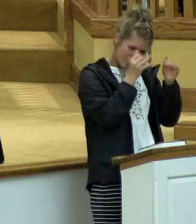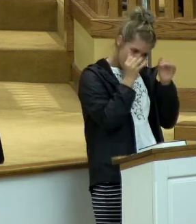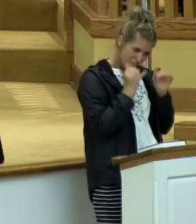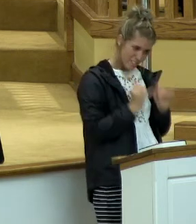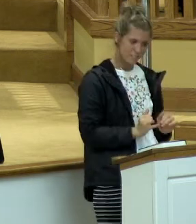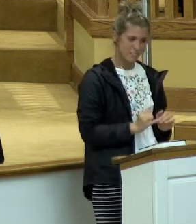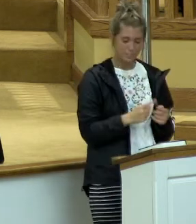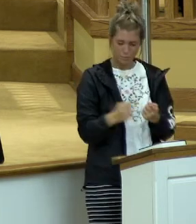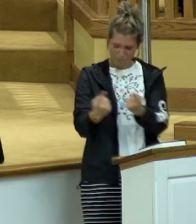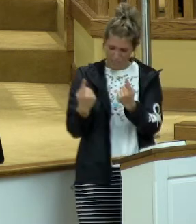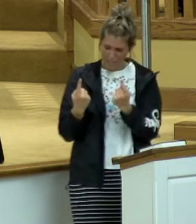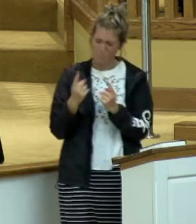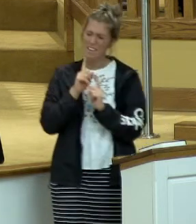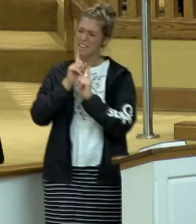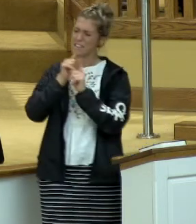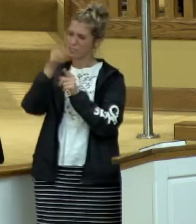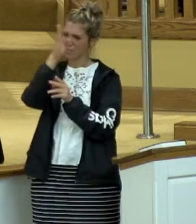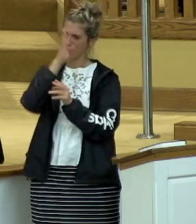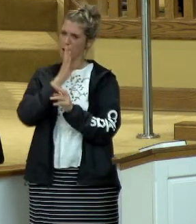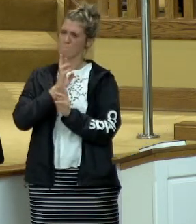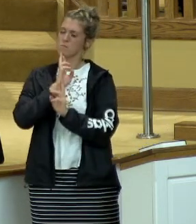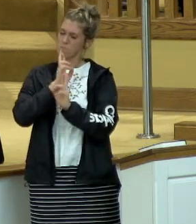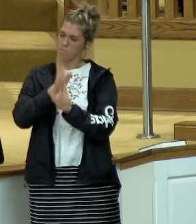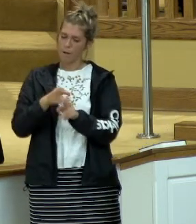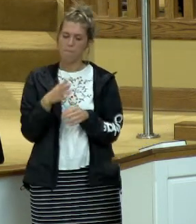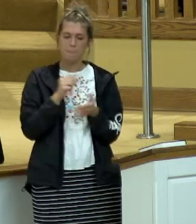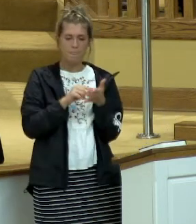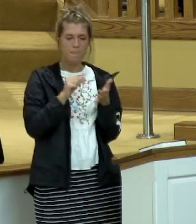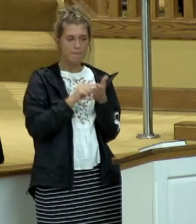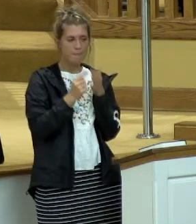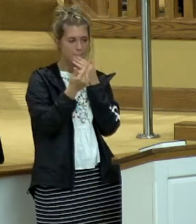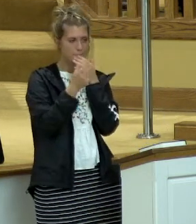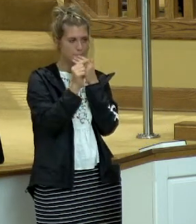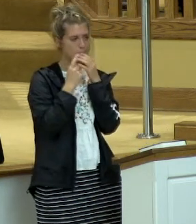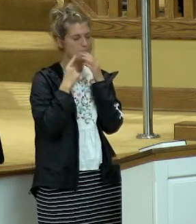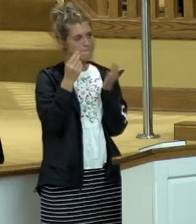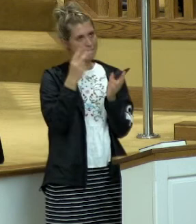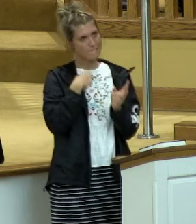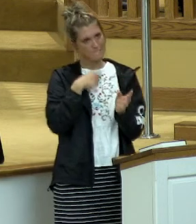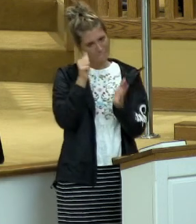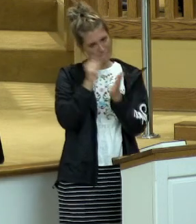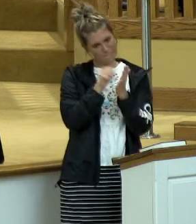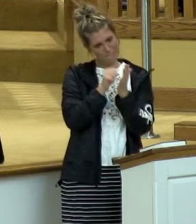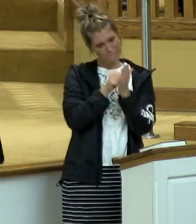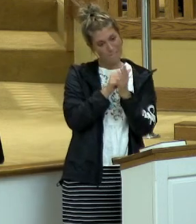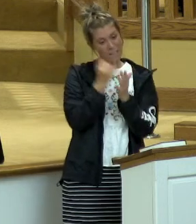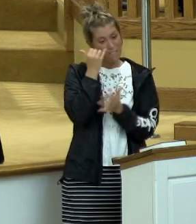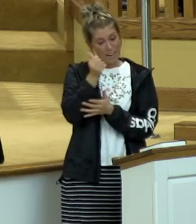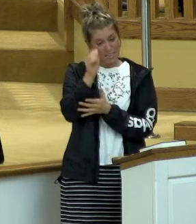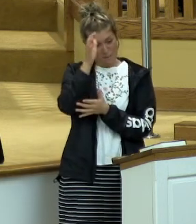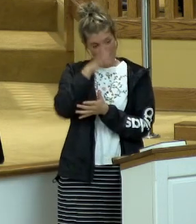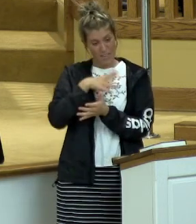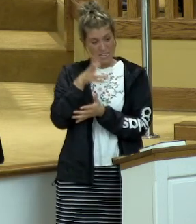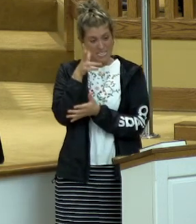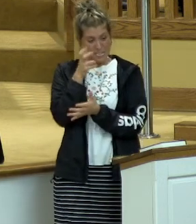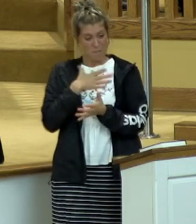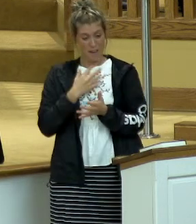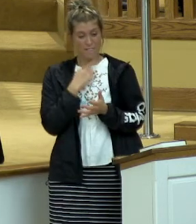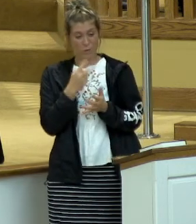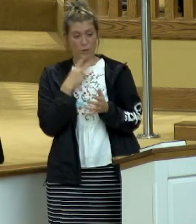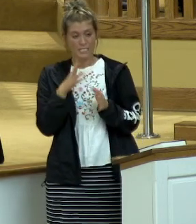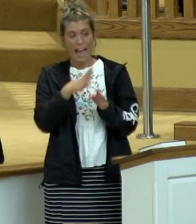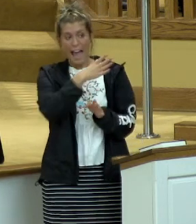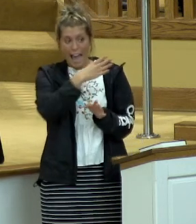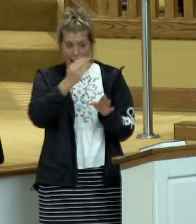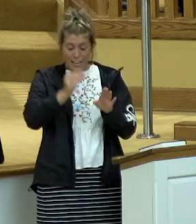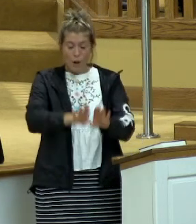God. I'm going to show you number 3 to me is the most important reason, I think. But look at verse 20 again. Behold, I stand at the door and knock. If any man hear my voice and open the door,